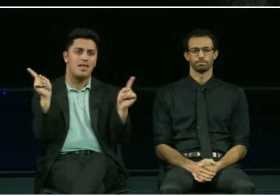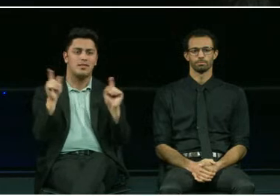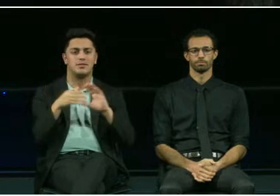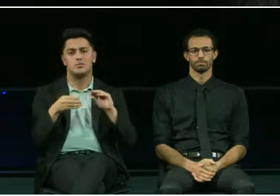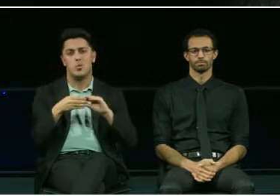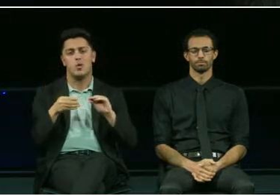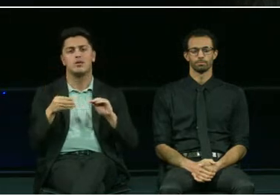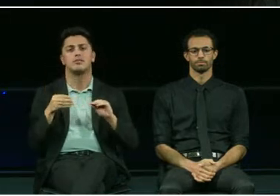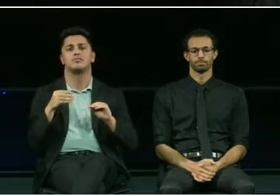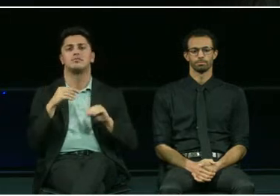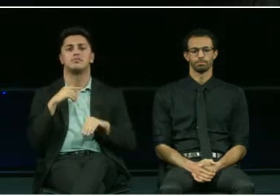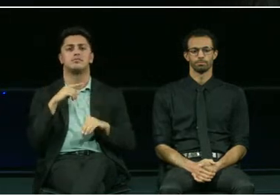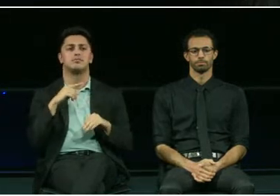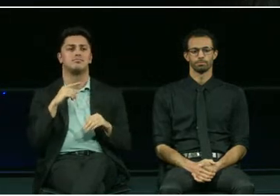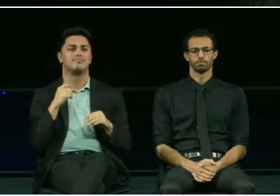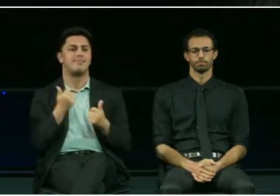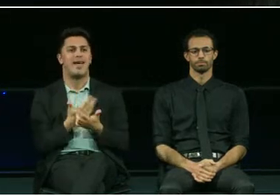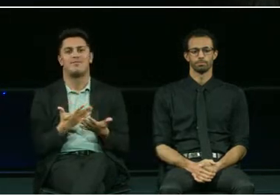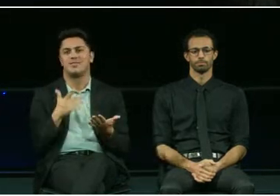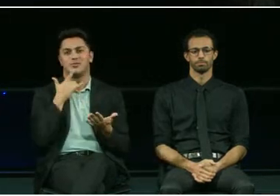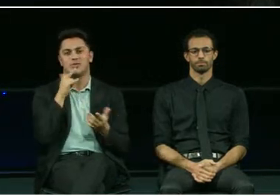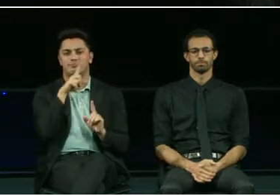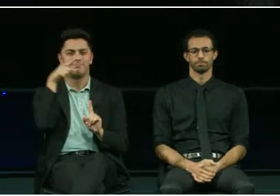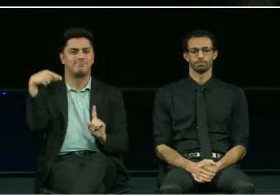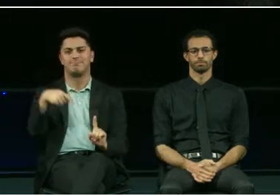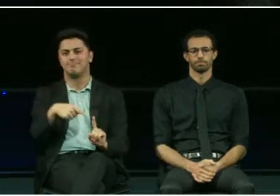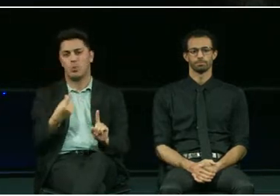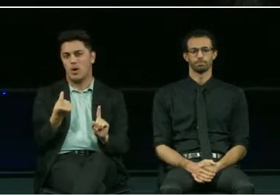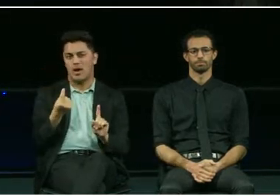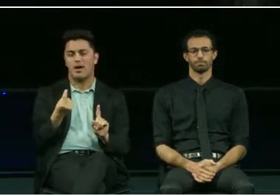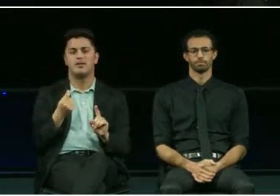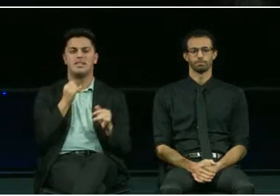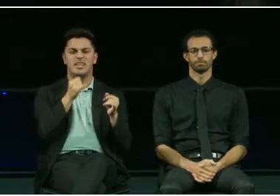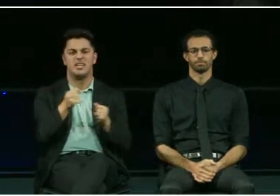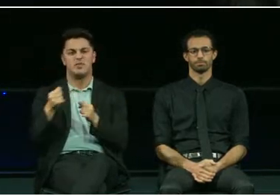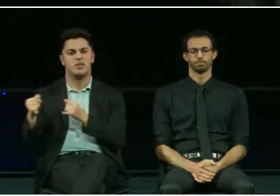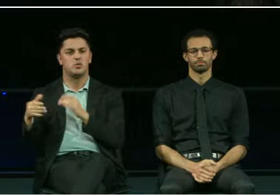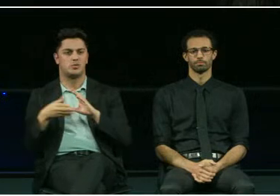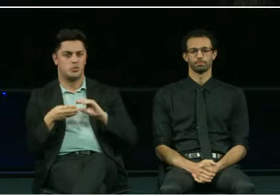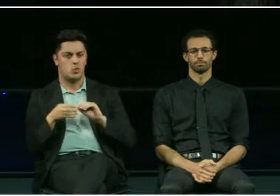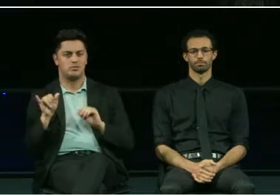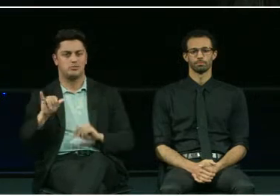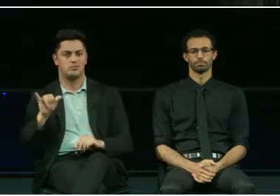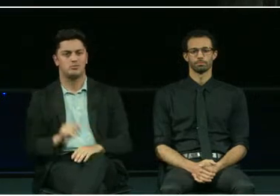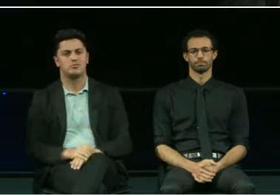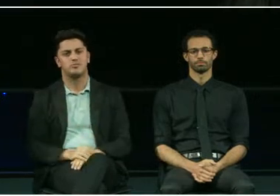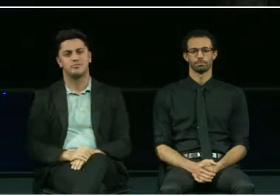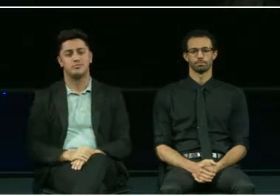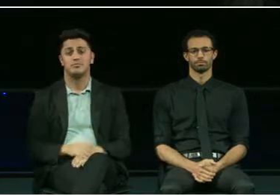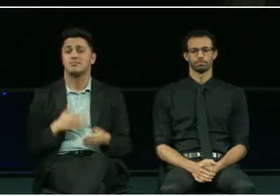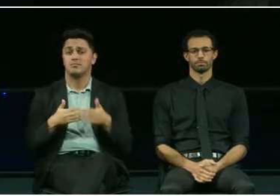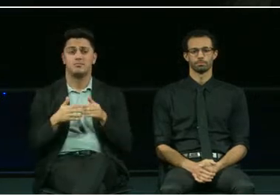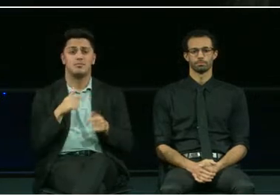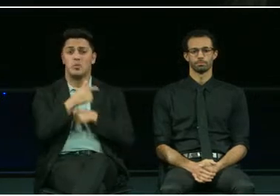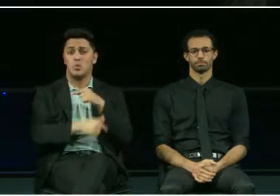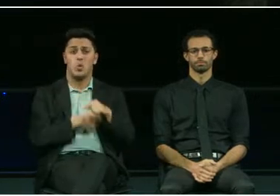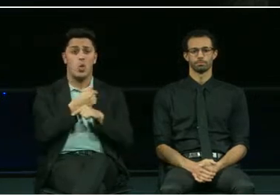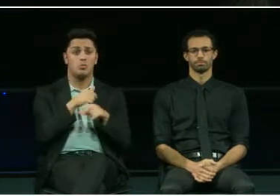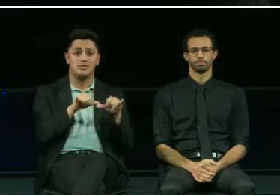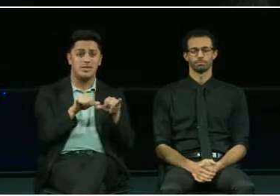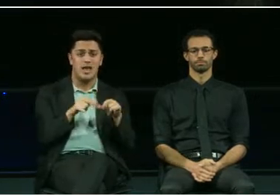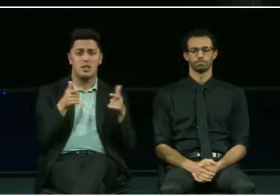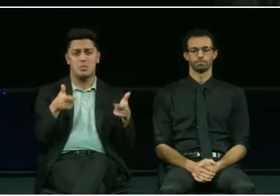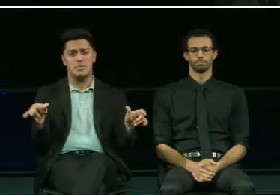stories about everything is really boils down to the individual story too, whether it's a global scale, a grand scale,